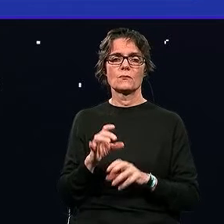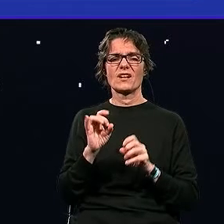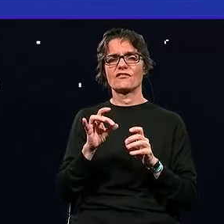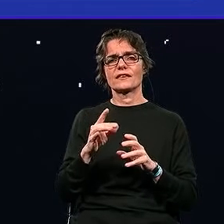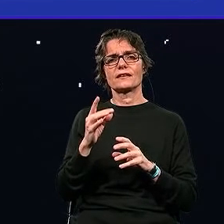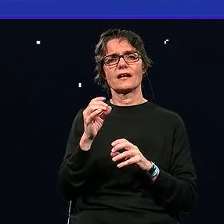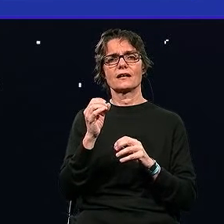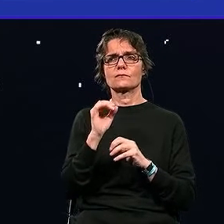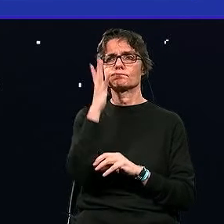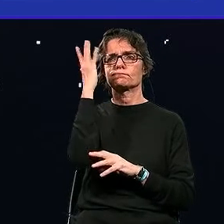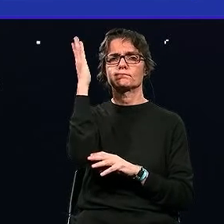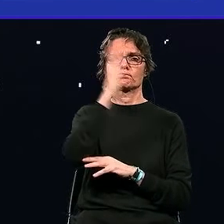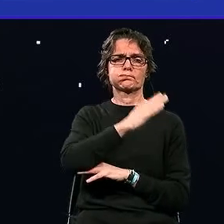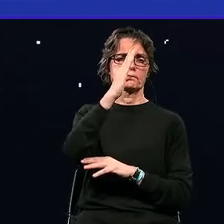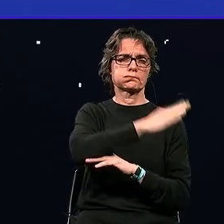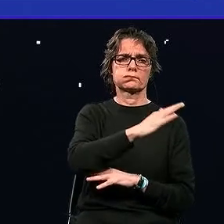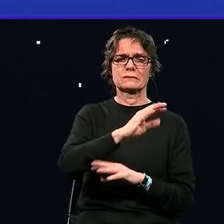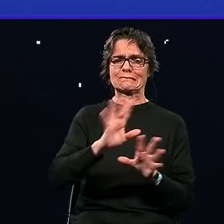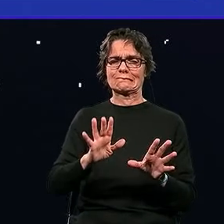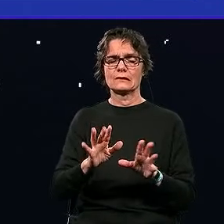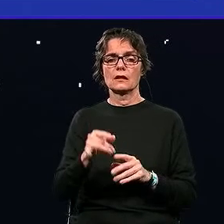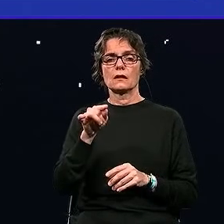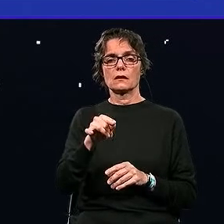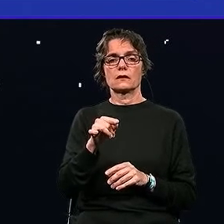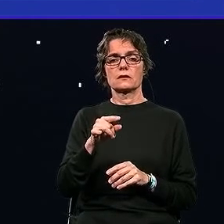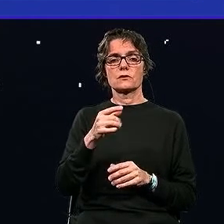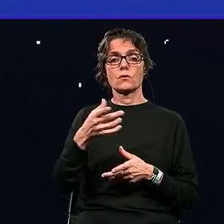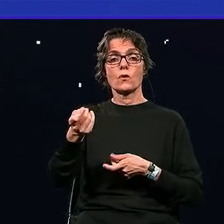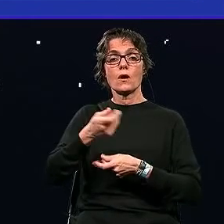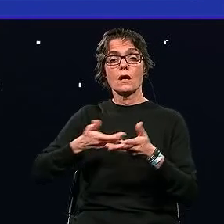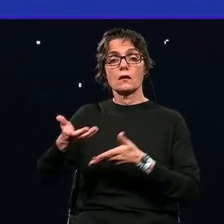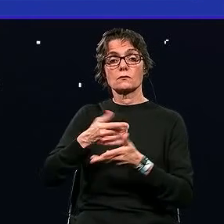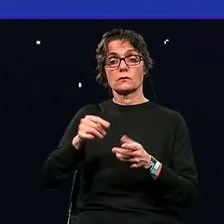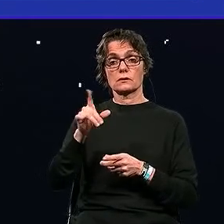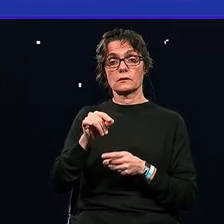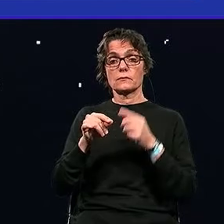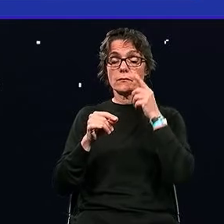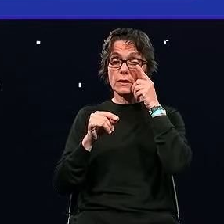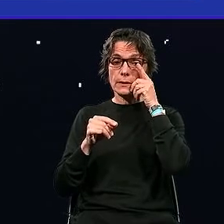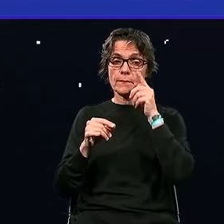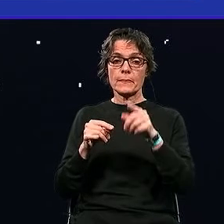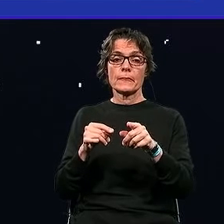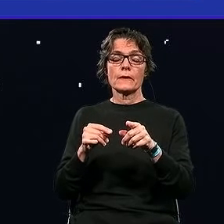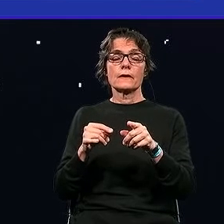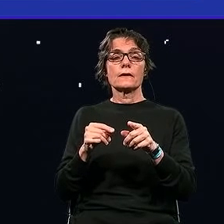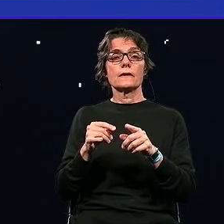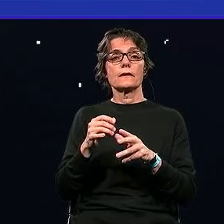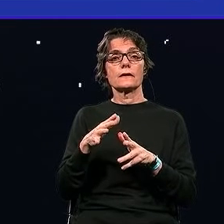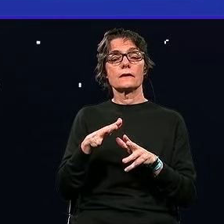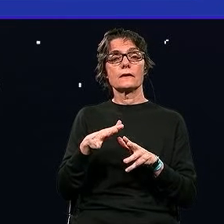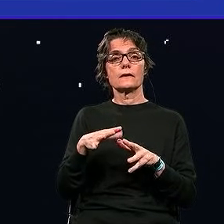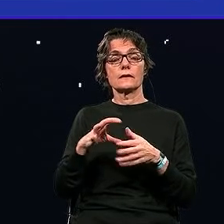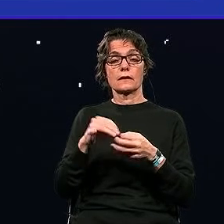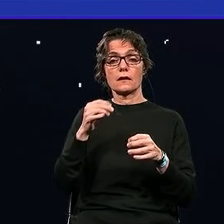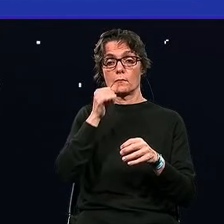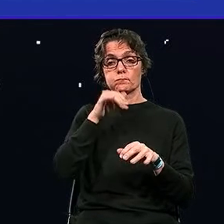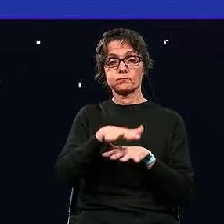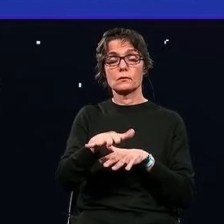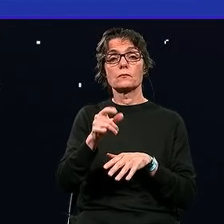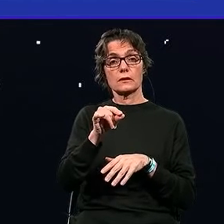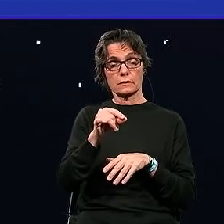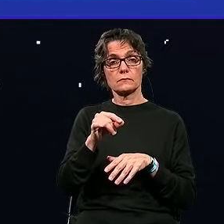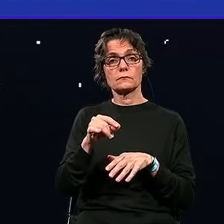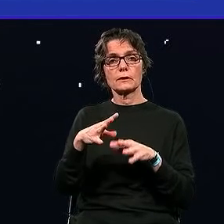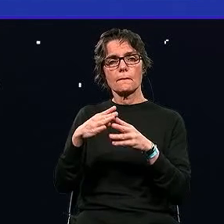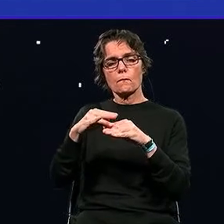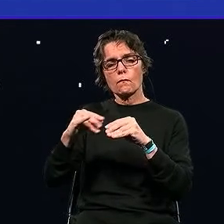fascinating new economy that's growing up, an economy that could save nearly 300 million tons of carbon every year. Seaweed is a